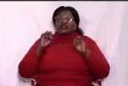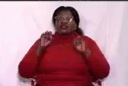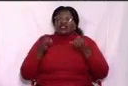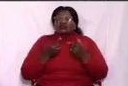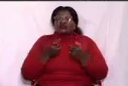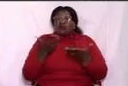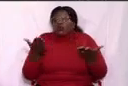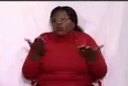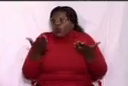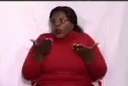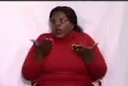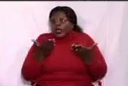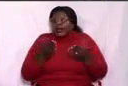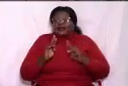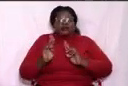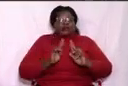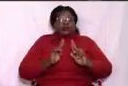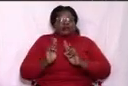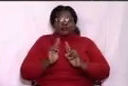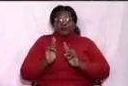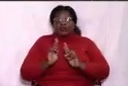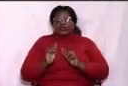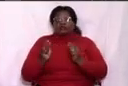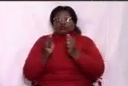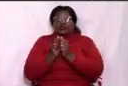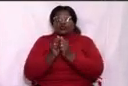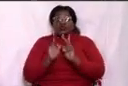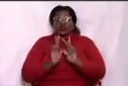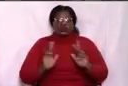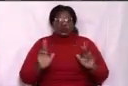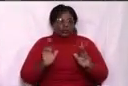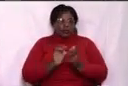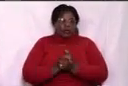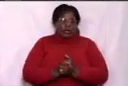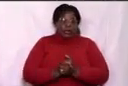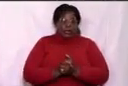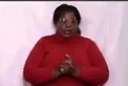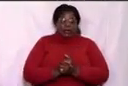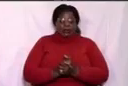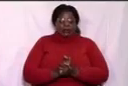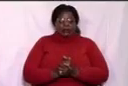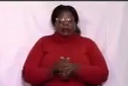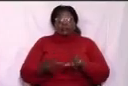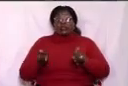really speaking to the client. And so there's a level of